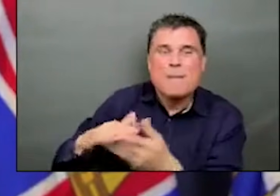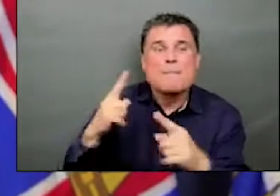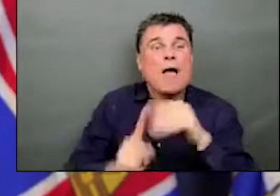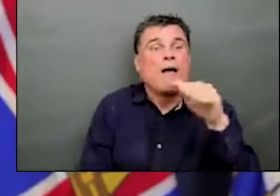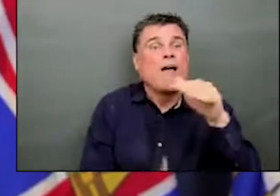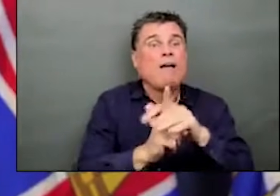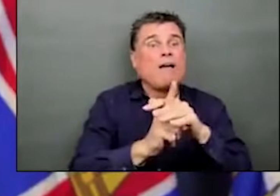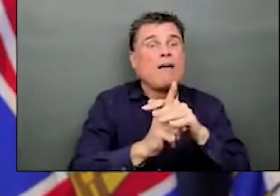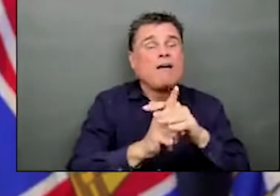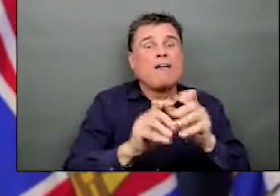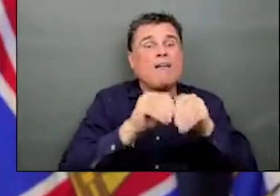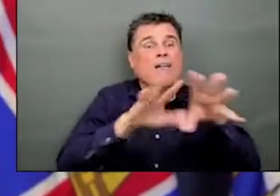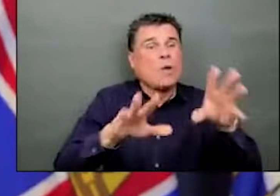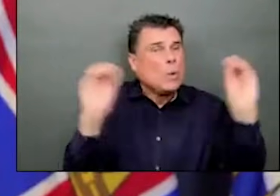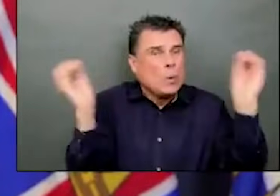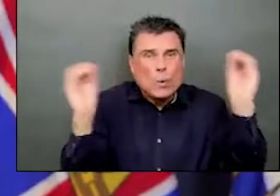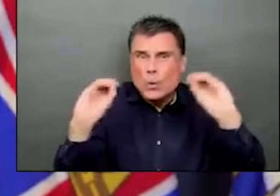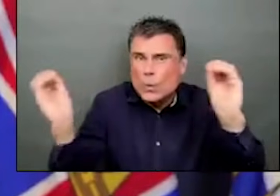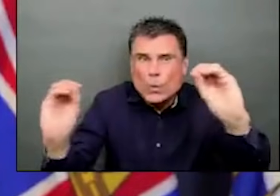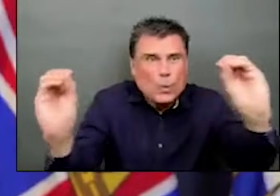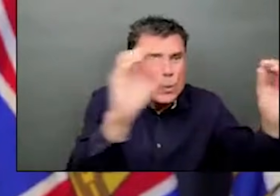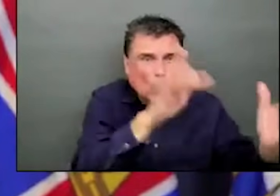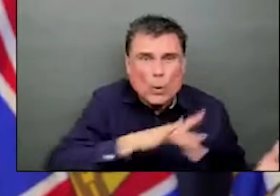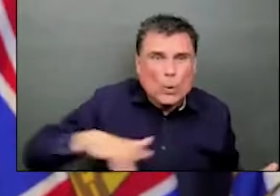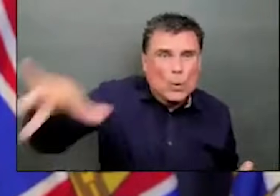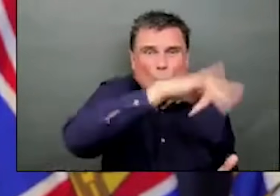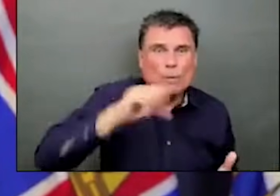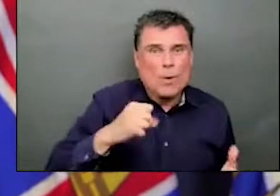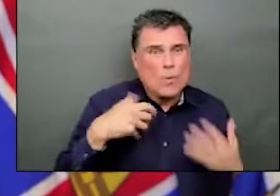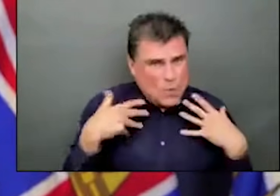after all of the younger people